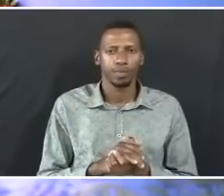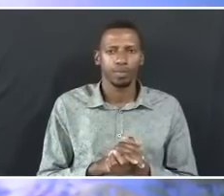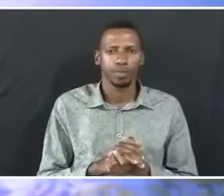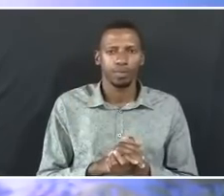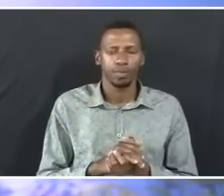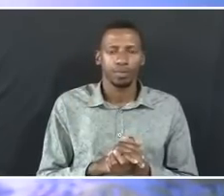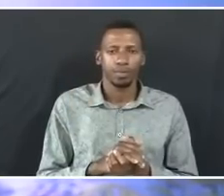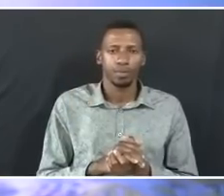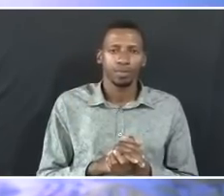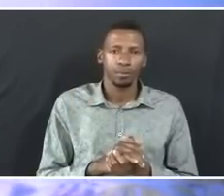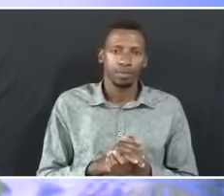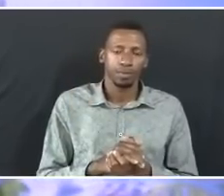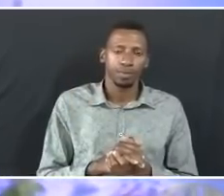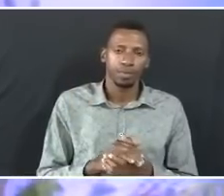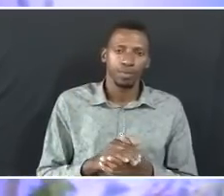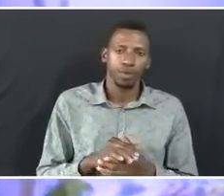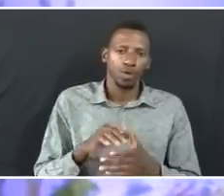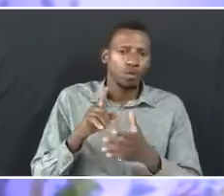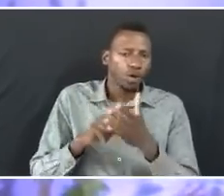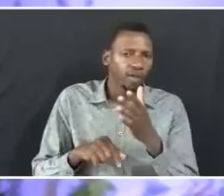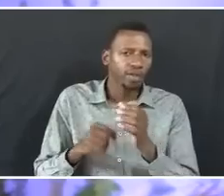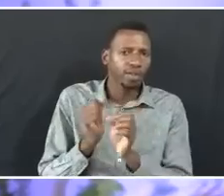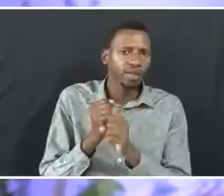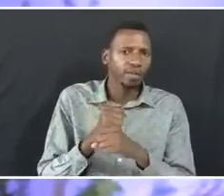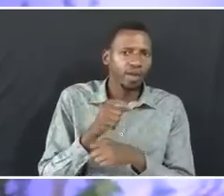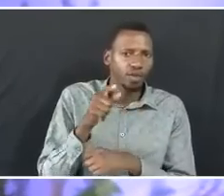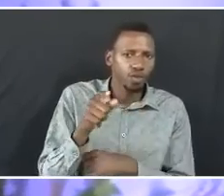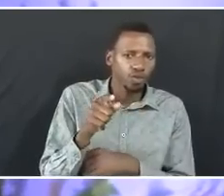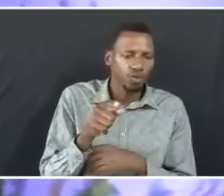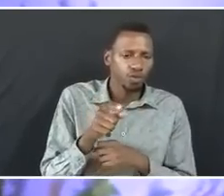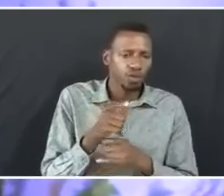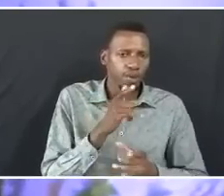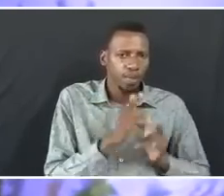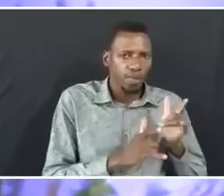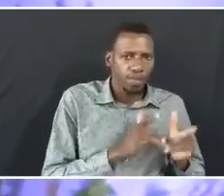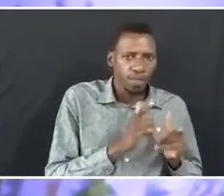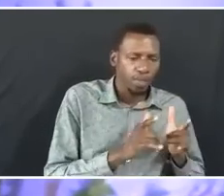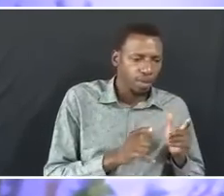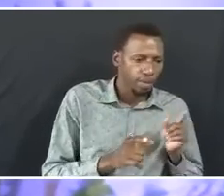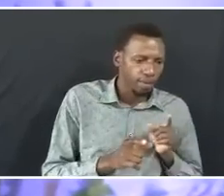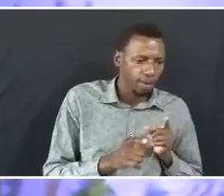That makes you date a girl at Newlife and date another one at Lavington?